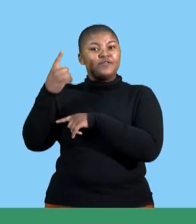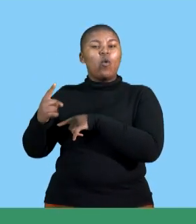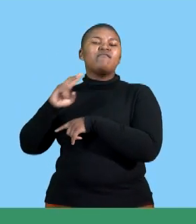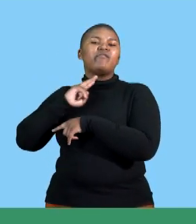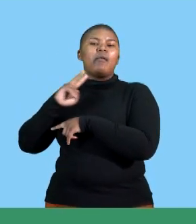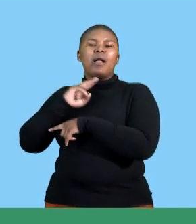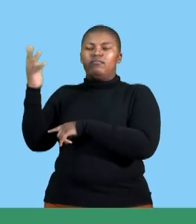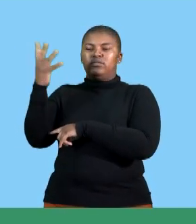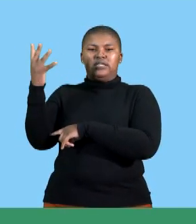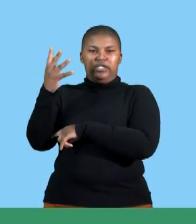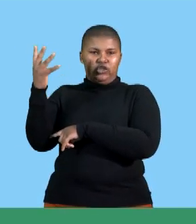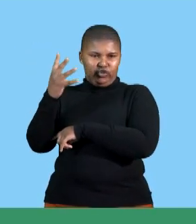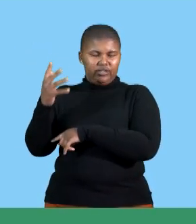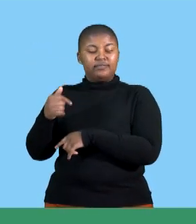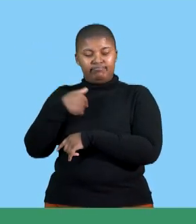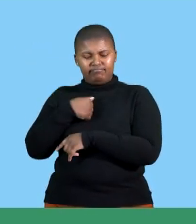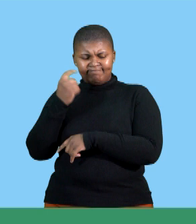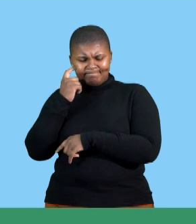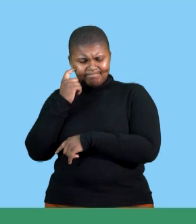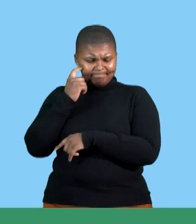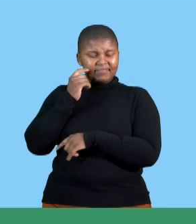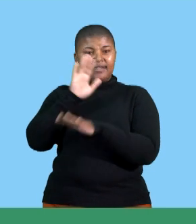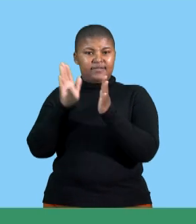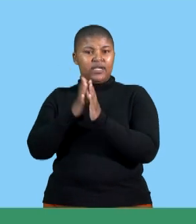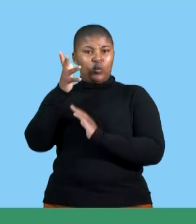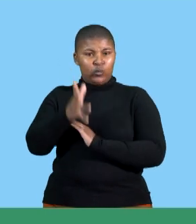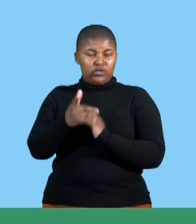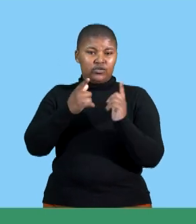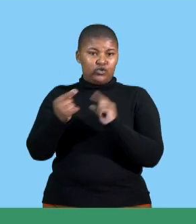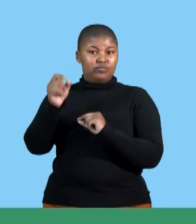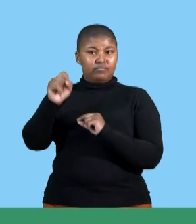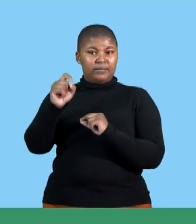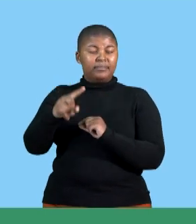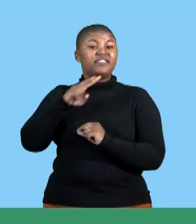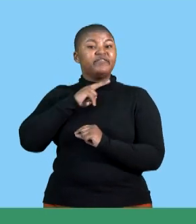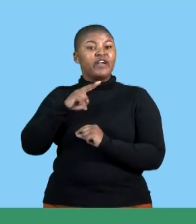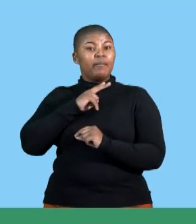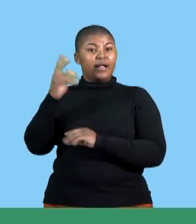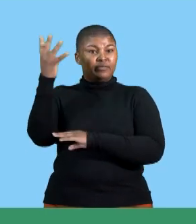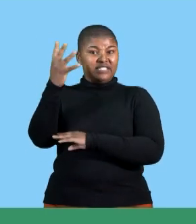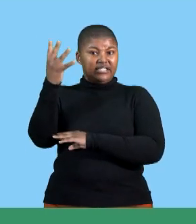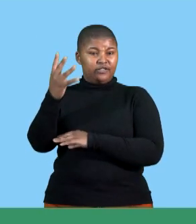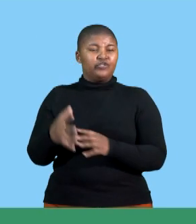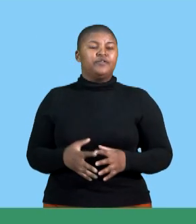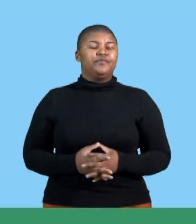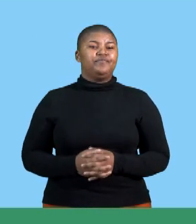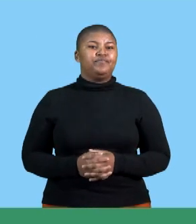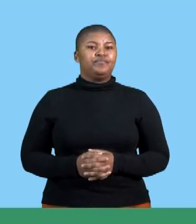a verbal presentation, factors that needs to be considered when preparing for a verbal